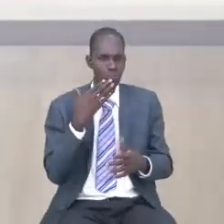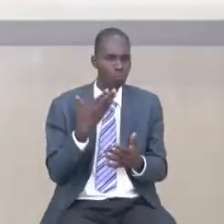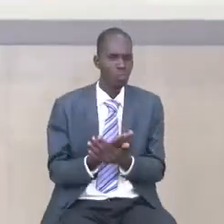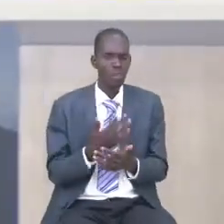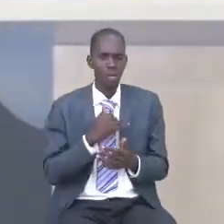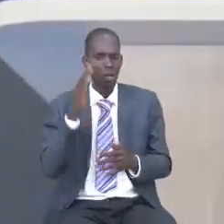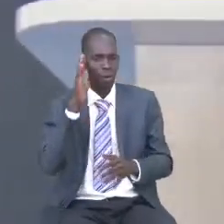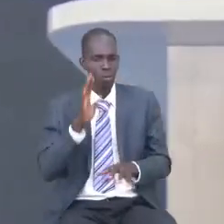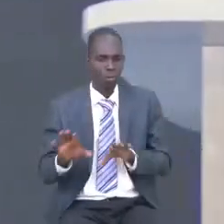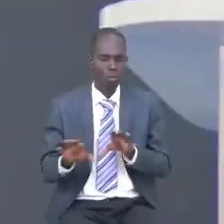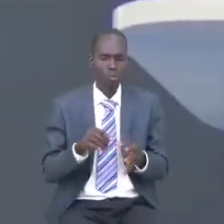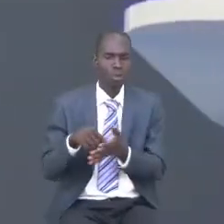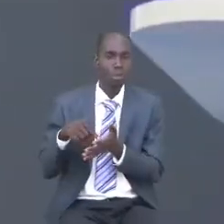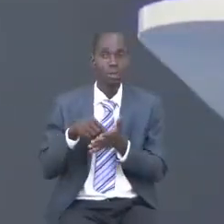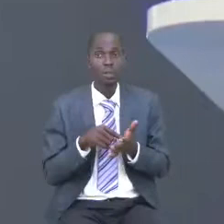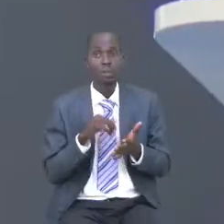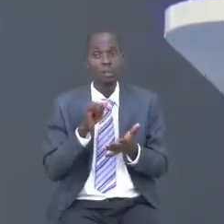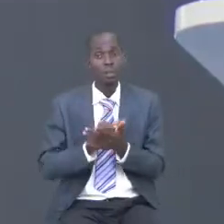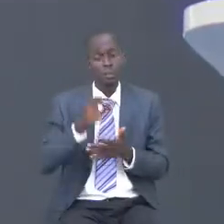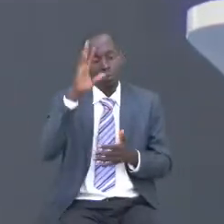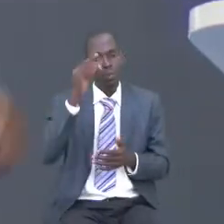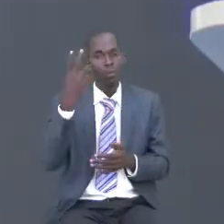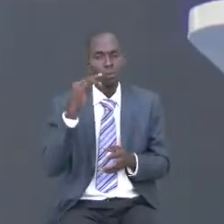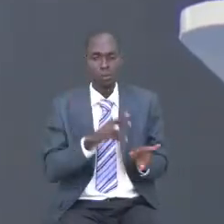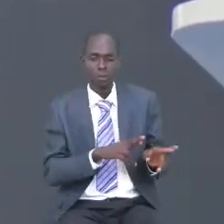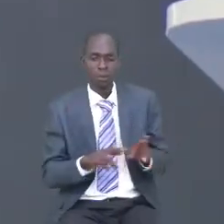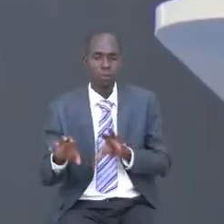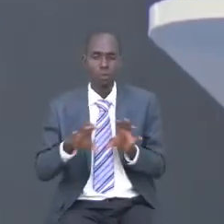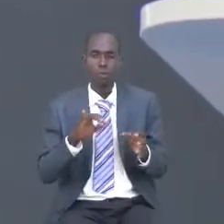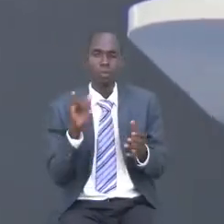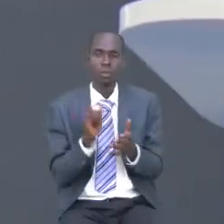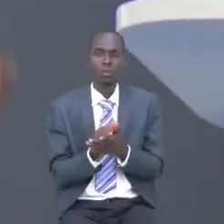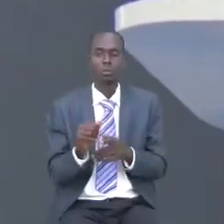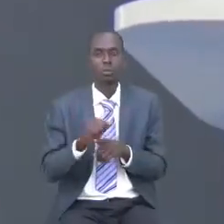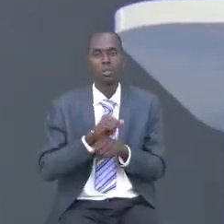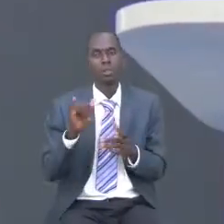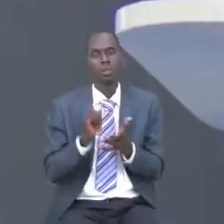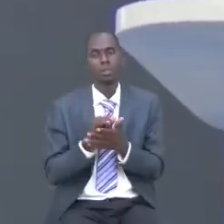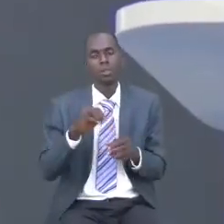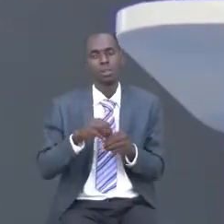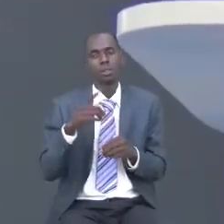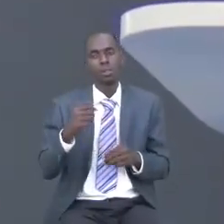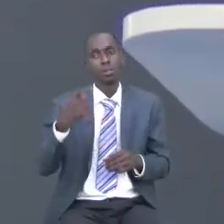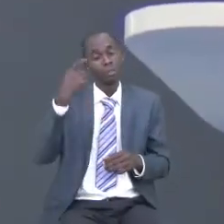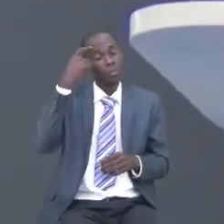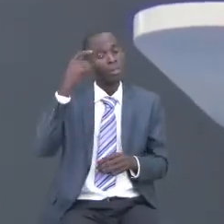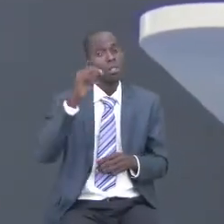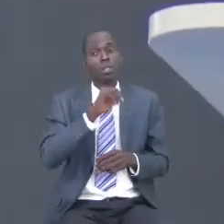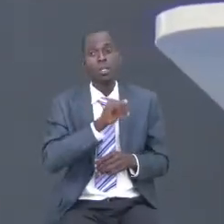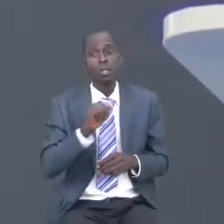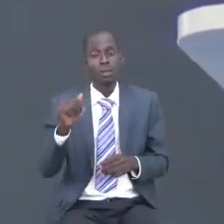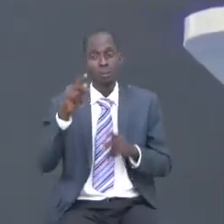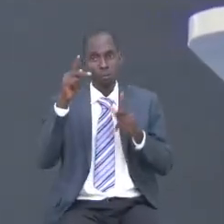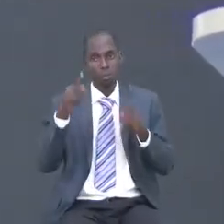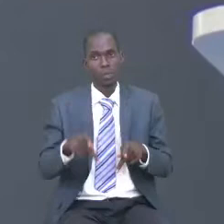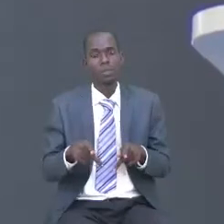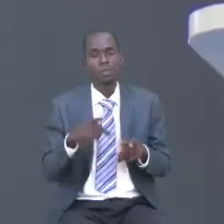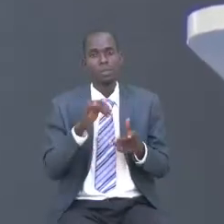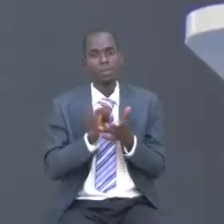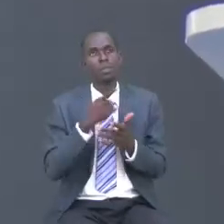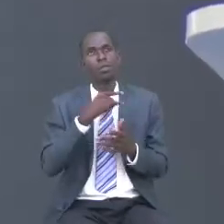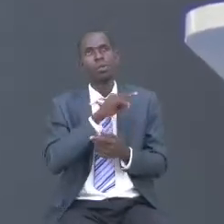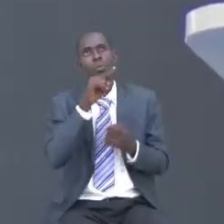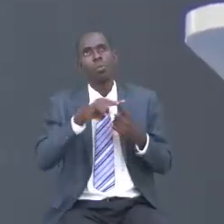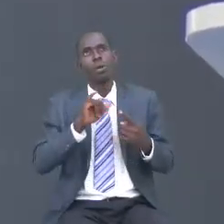will walk. He was already thinking that in his mind. A person is always thinking like that. When I become what